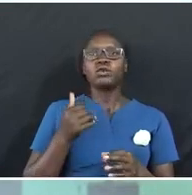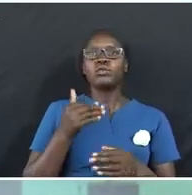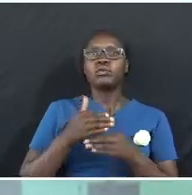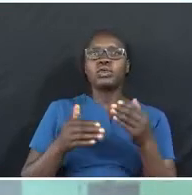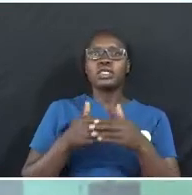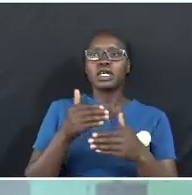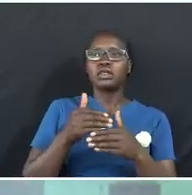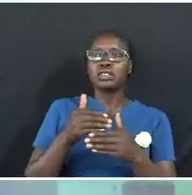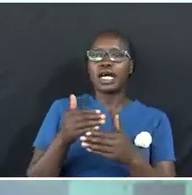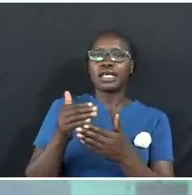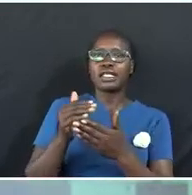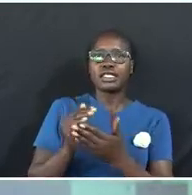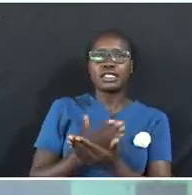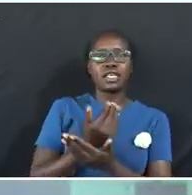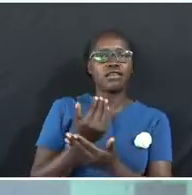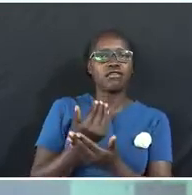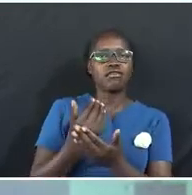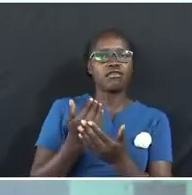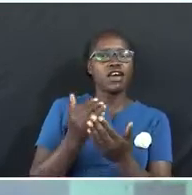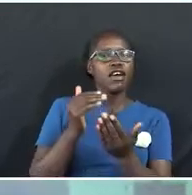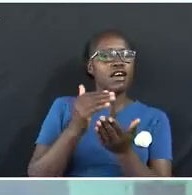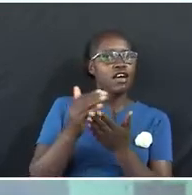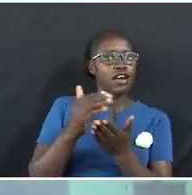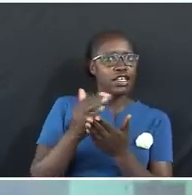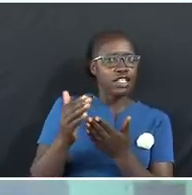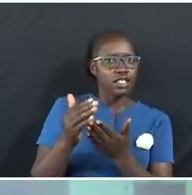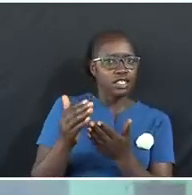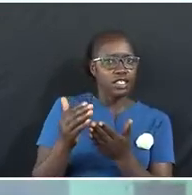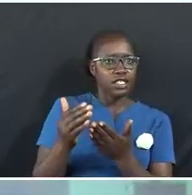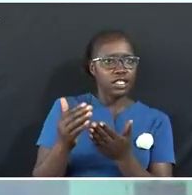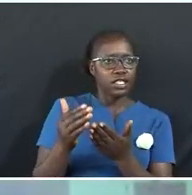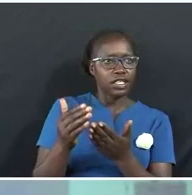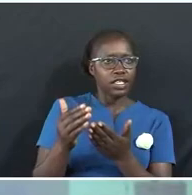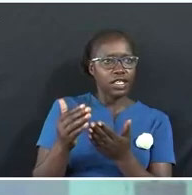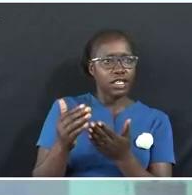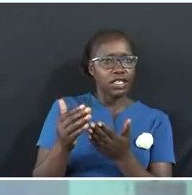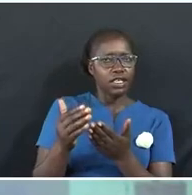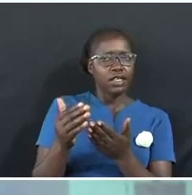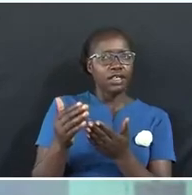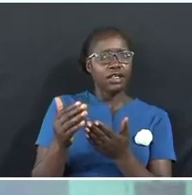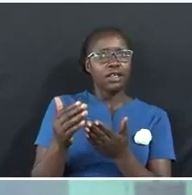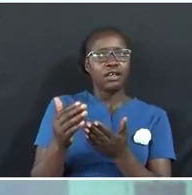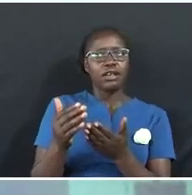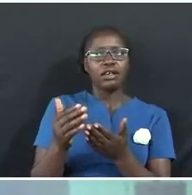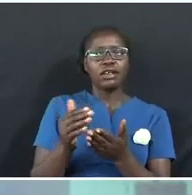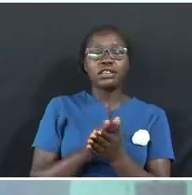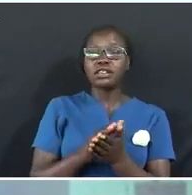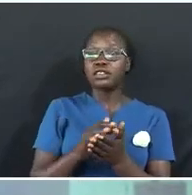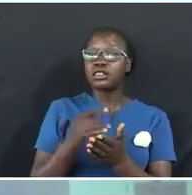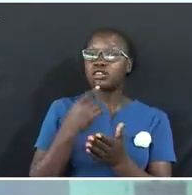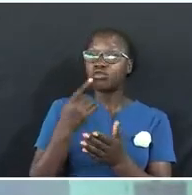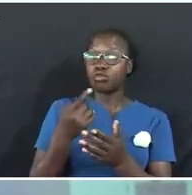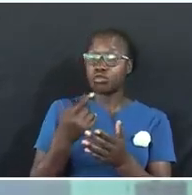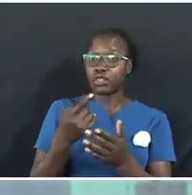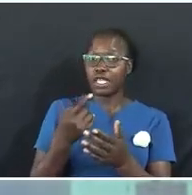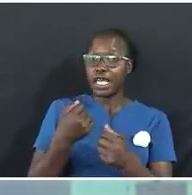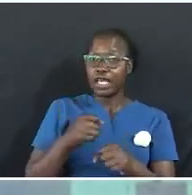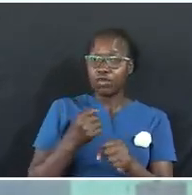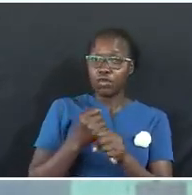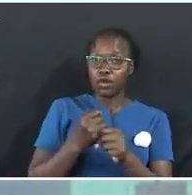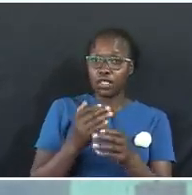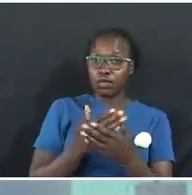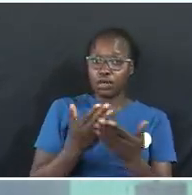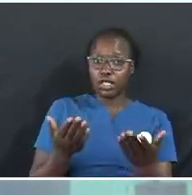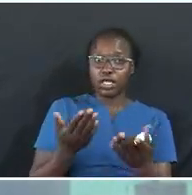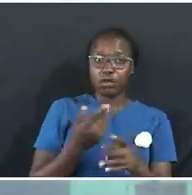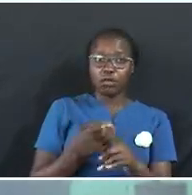save land? And God has said, don't build. He has not said that one. Building, he's not saying don't build. But he says when you watch that